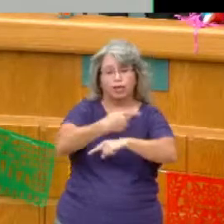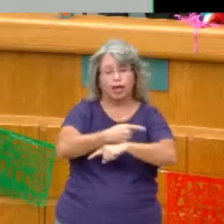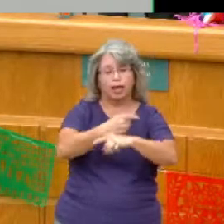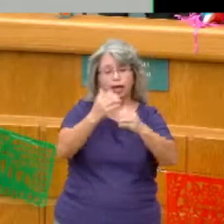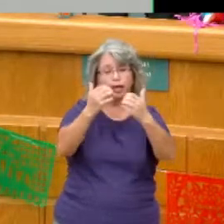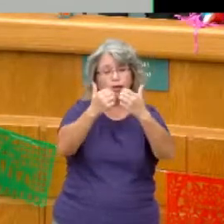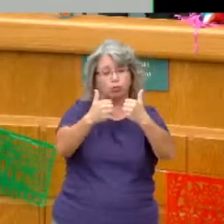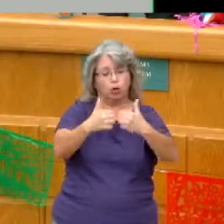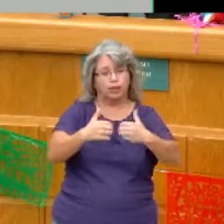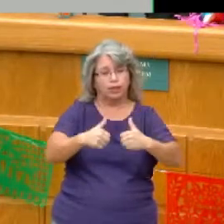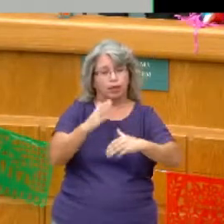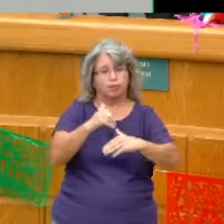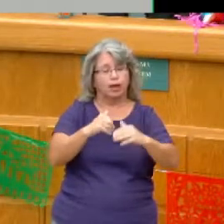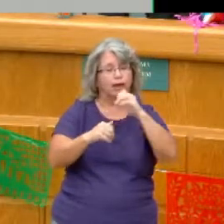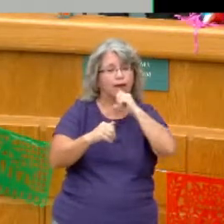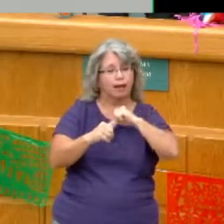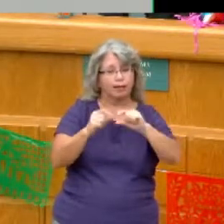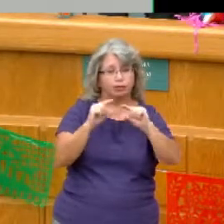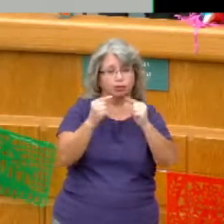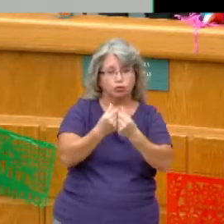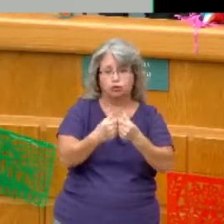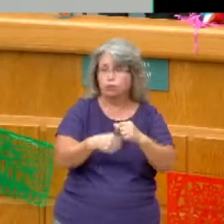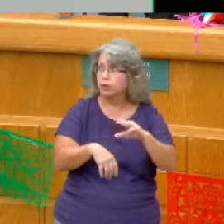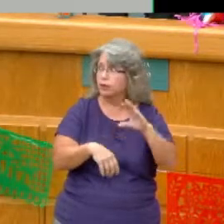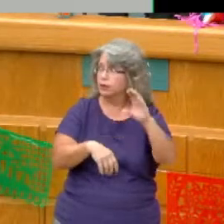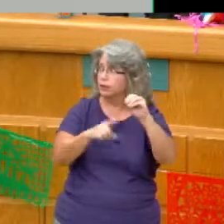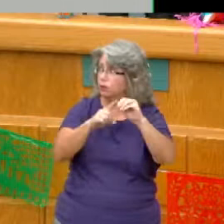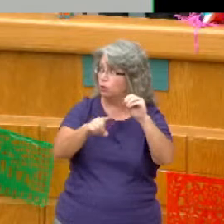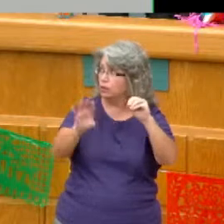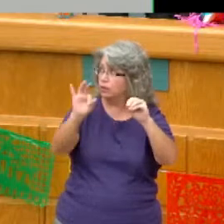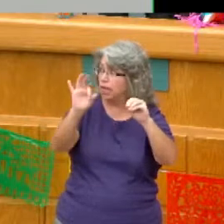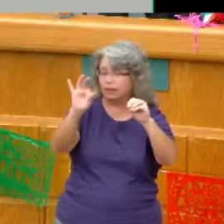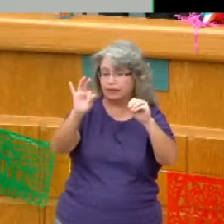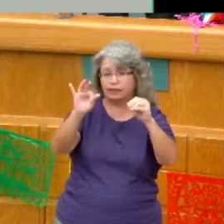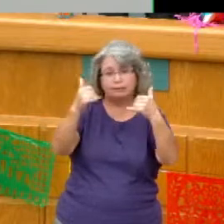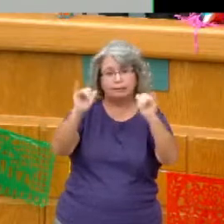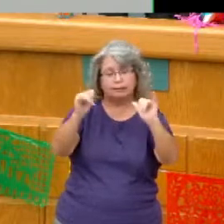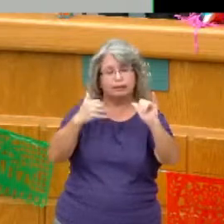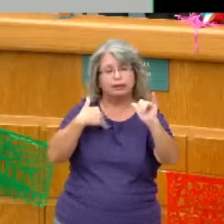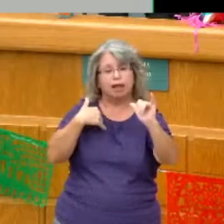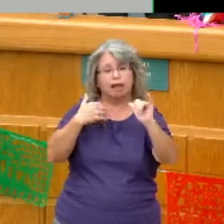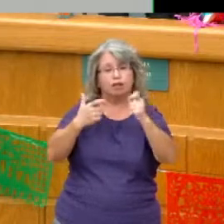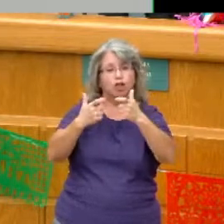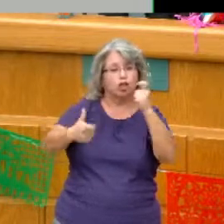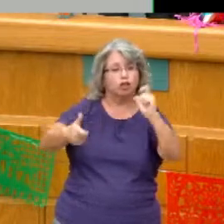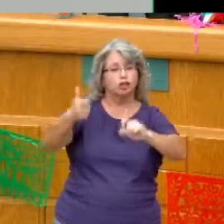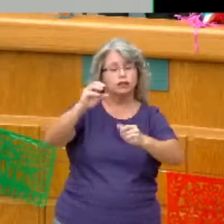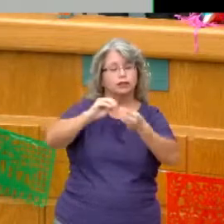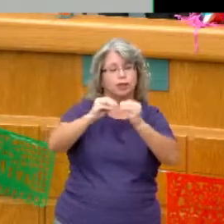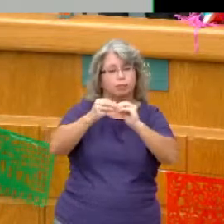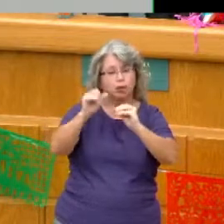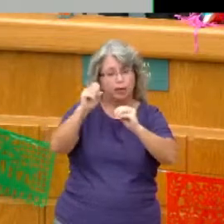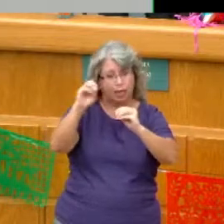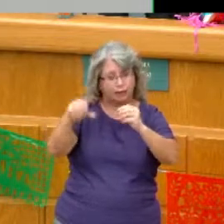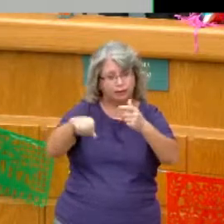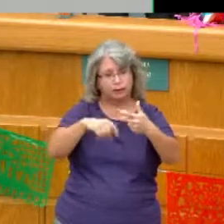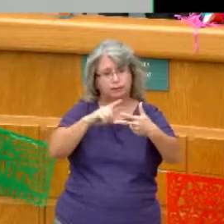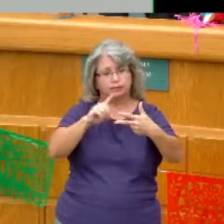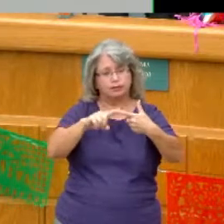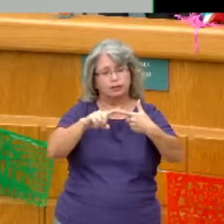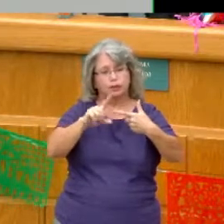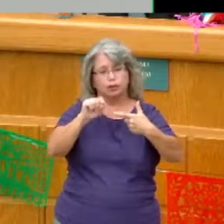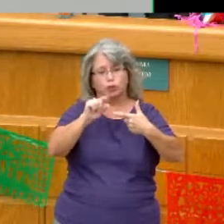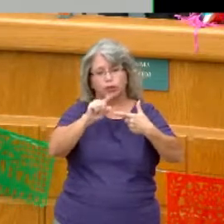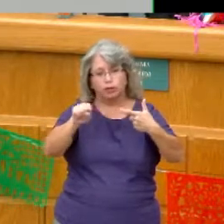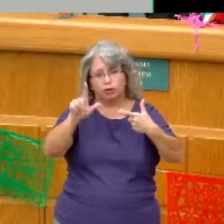color. 0 to 19-year-olds still have the largest number of cases, followed by 20 to 39-year-olds, then